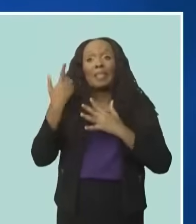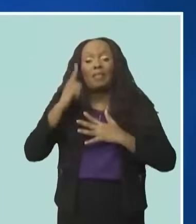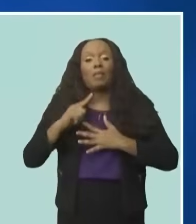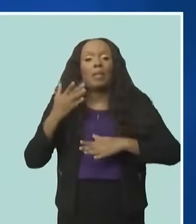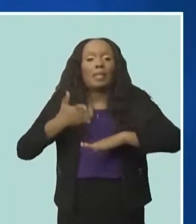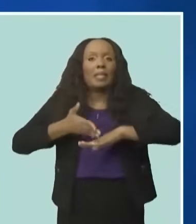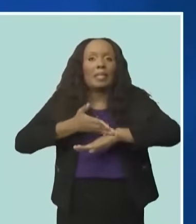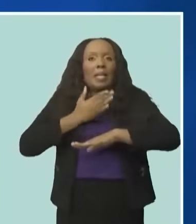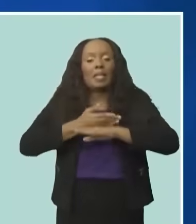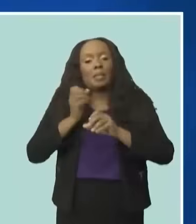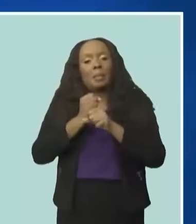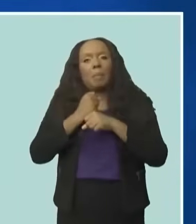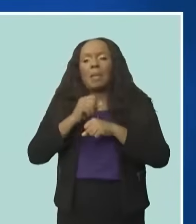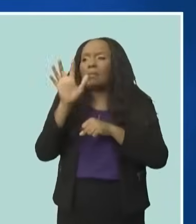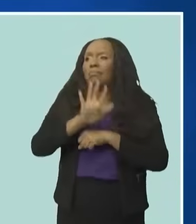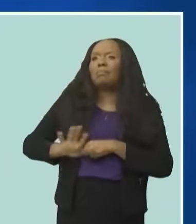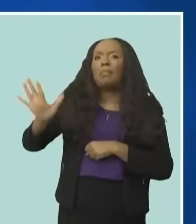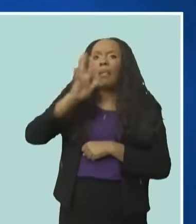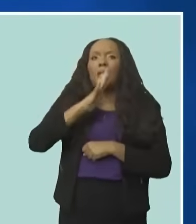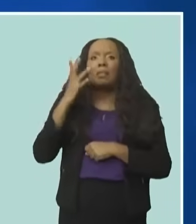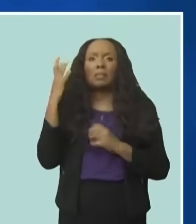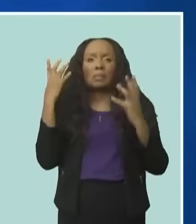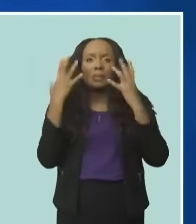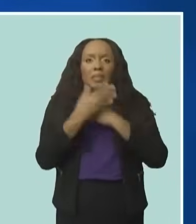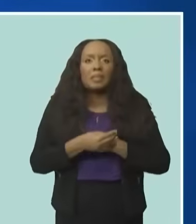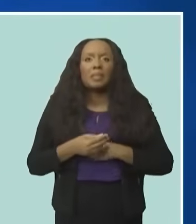enhance the surroundings. I would like to see have